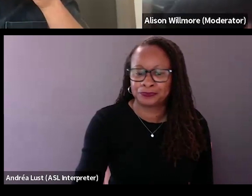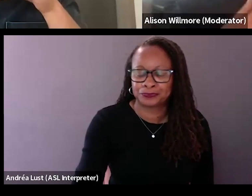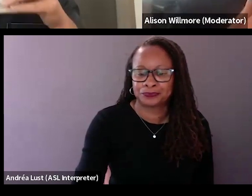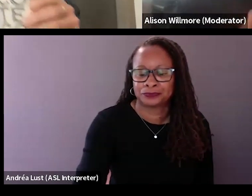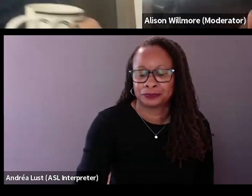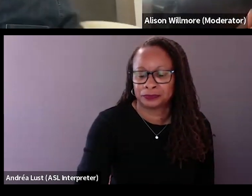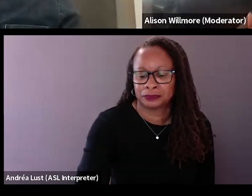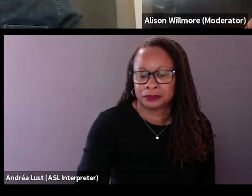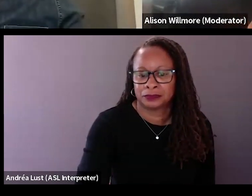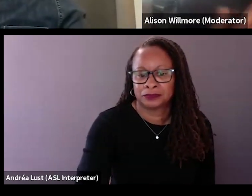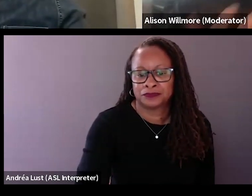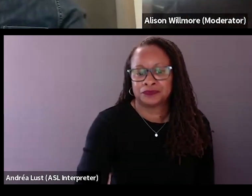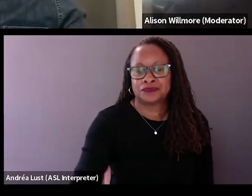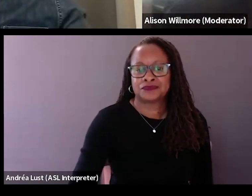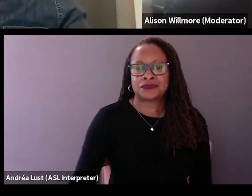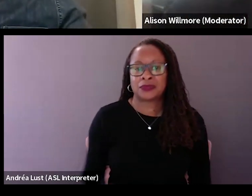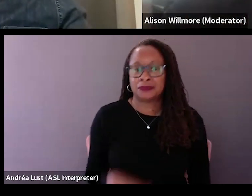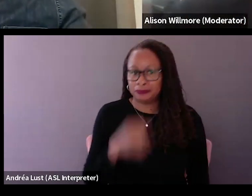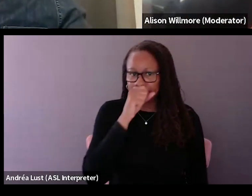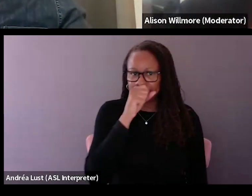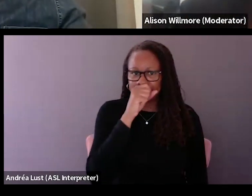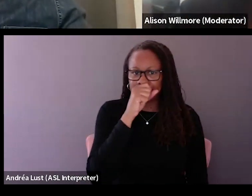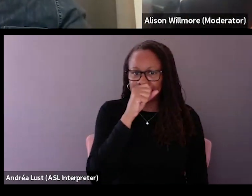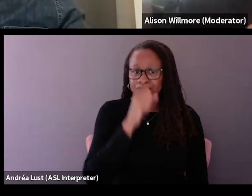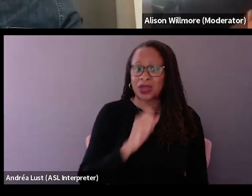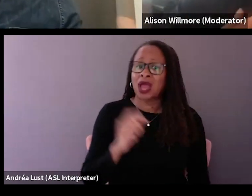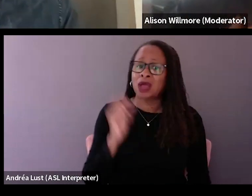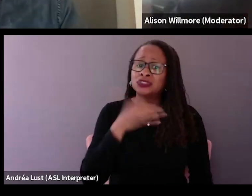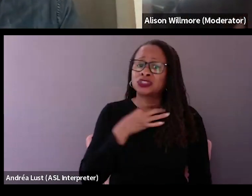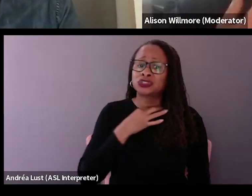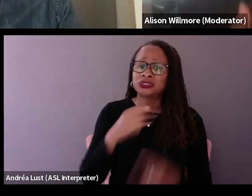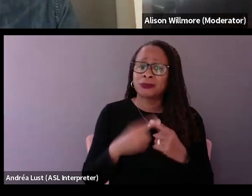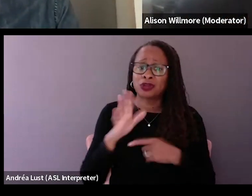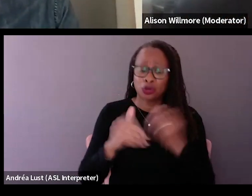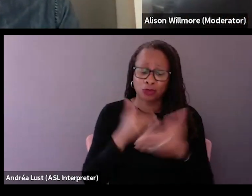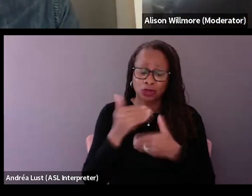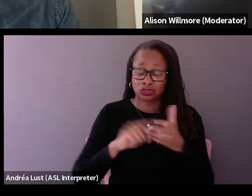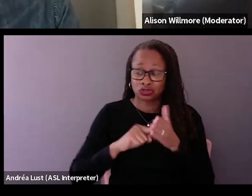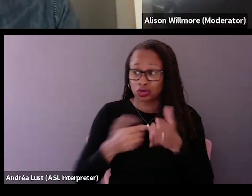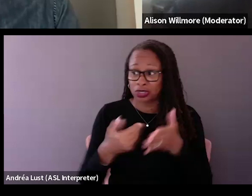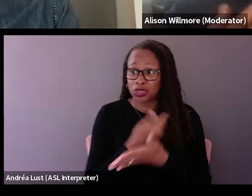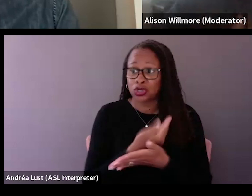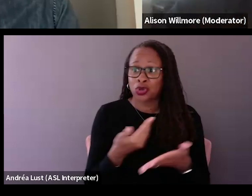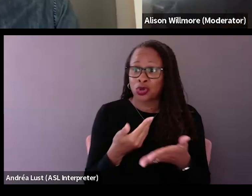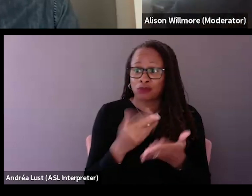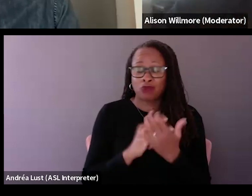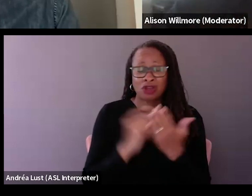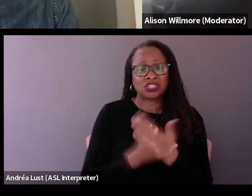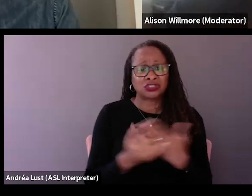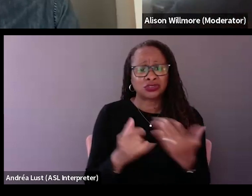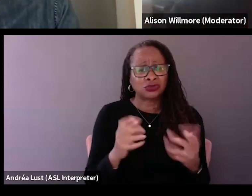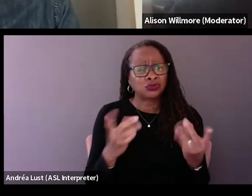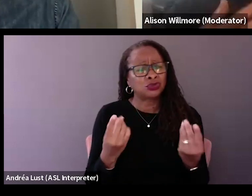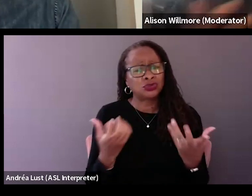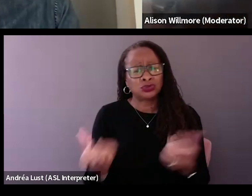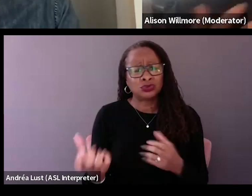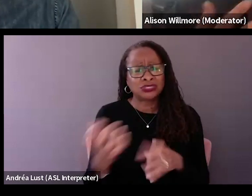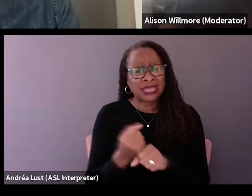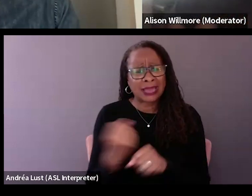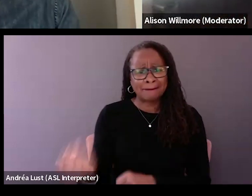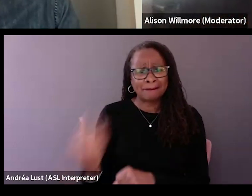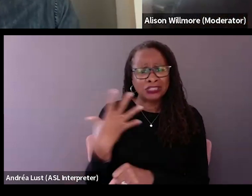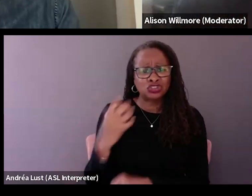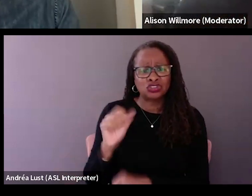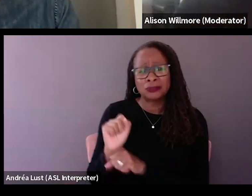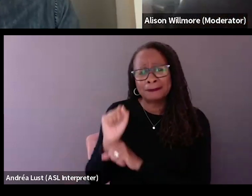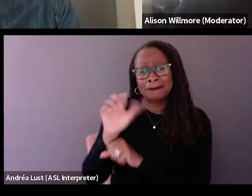just your process in terms of starting new projects. Like, do you often get pitched on new projects? Do you generate them all your in-house? Like, what's the